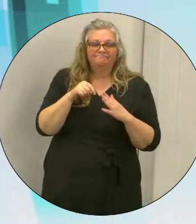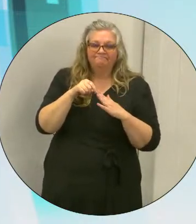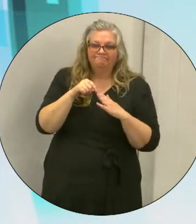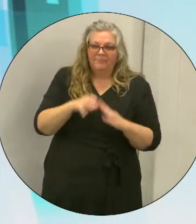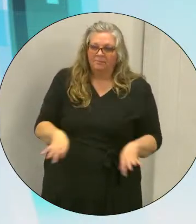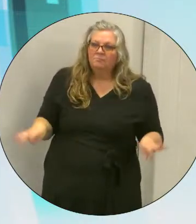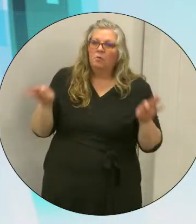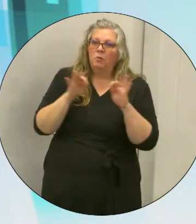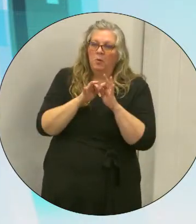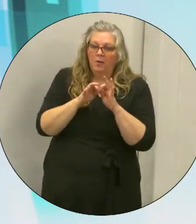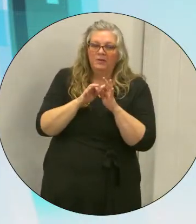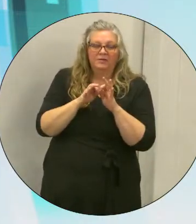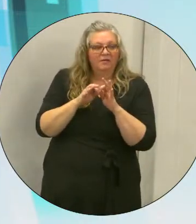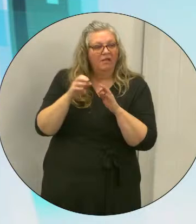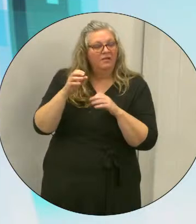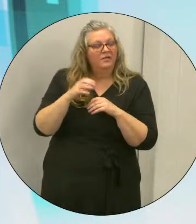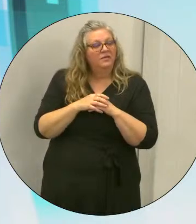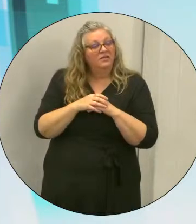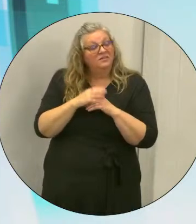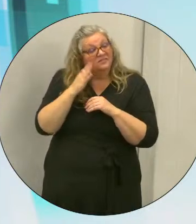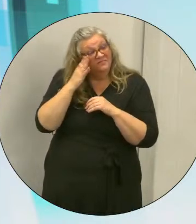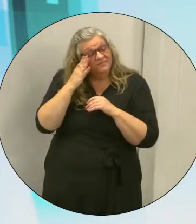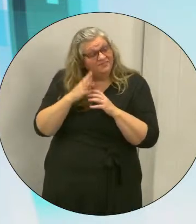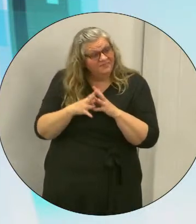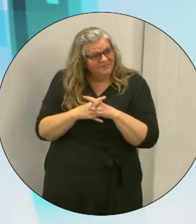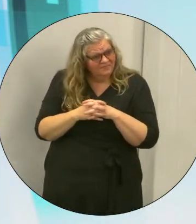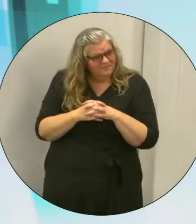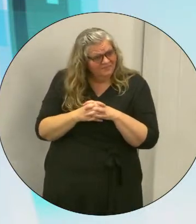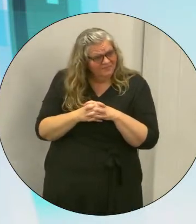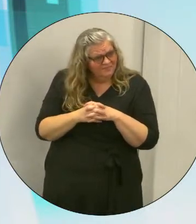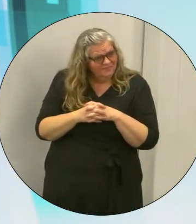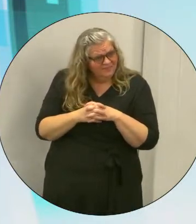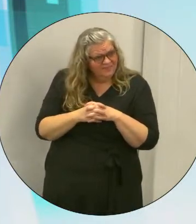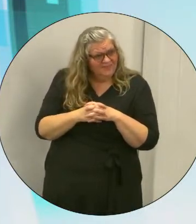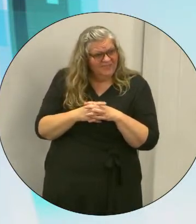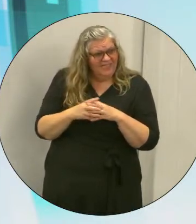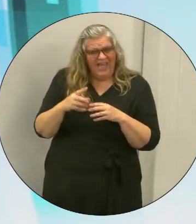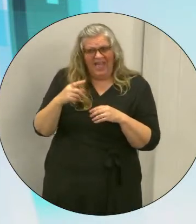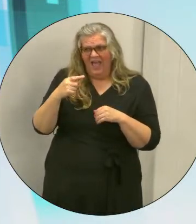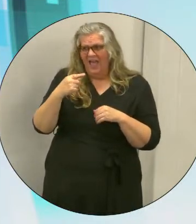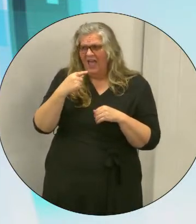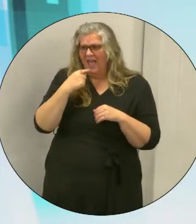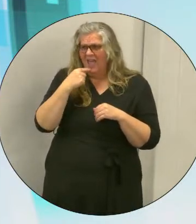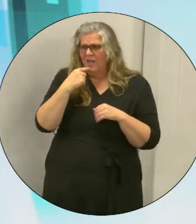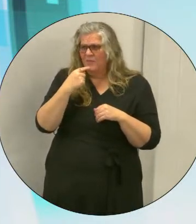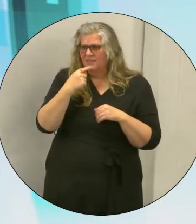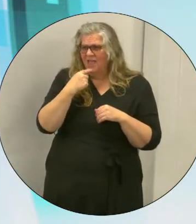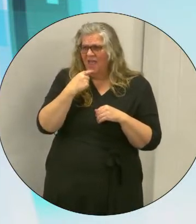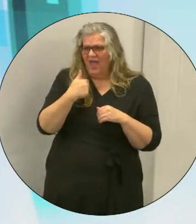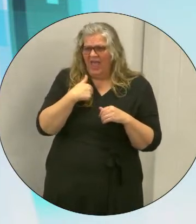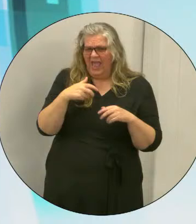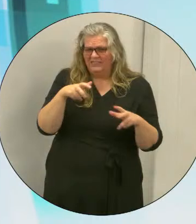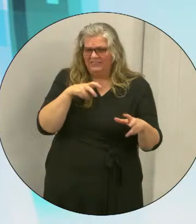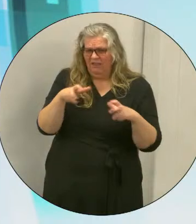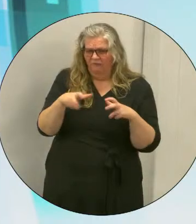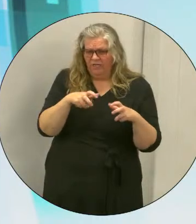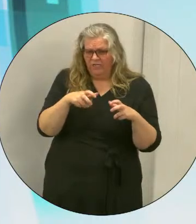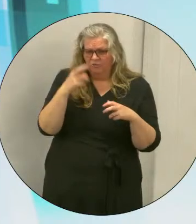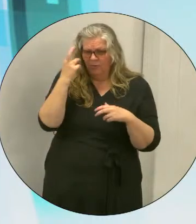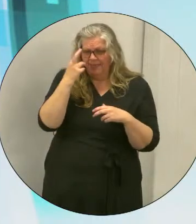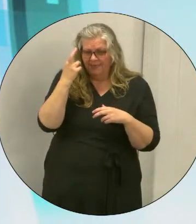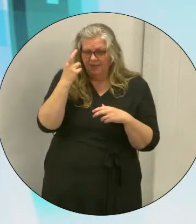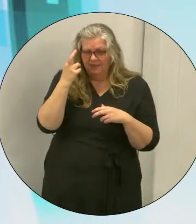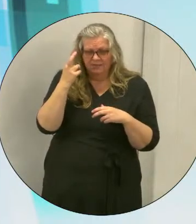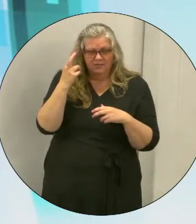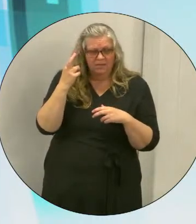I said a couple of weeks ago that I only had selfish reasons for not wanting to